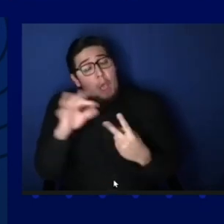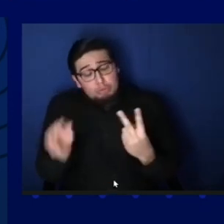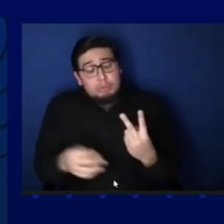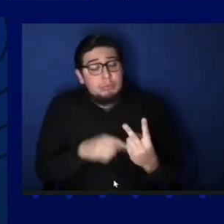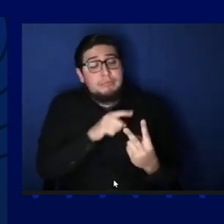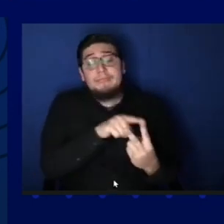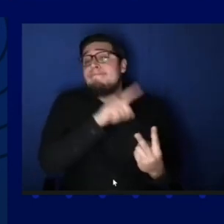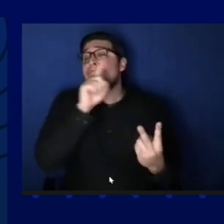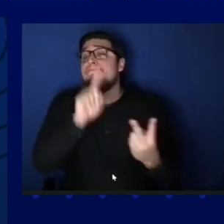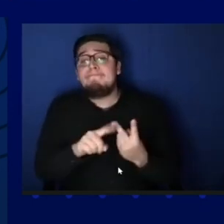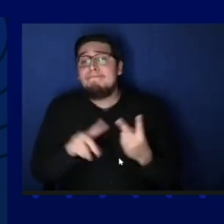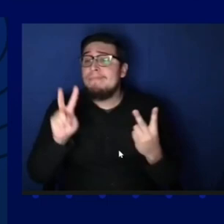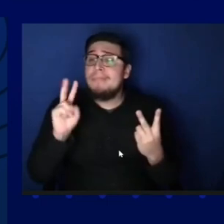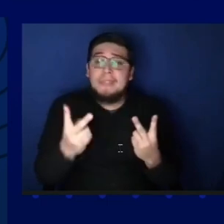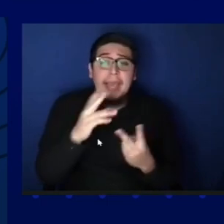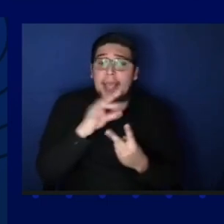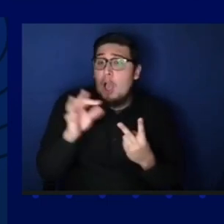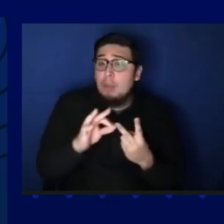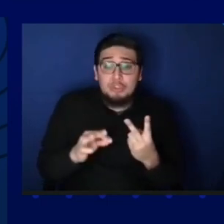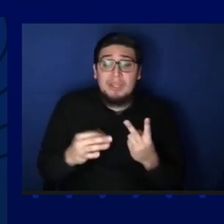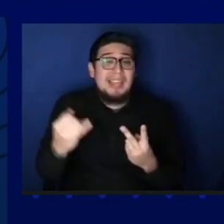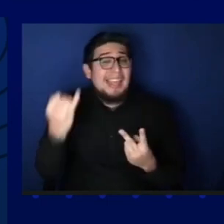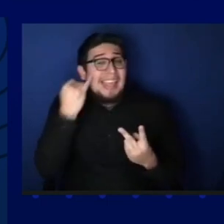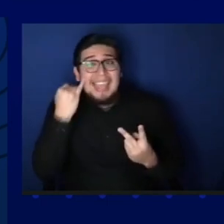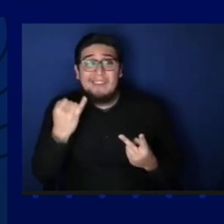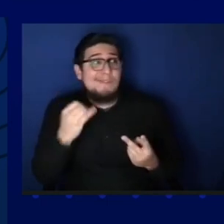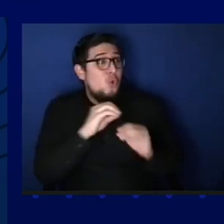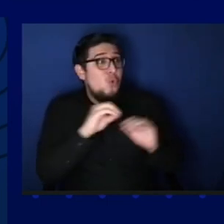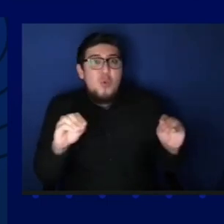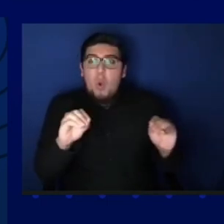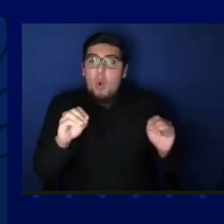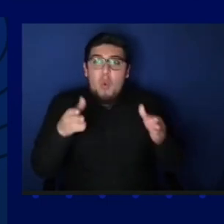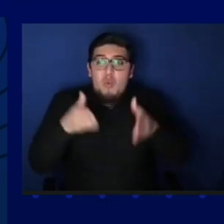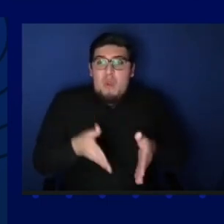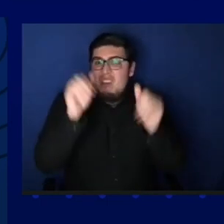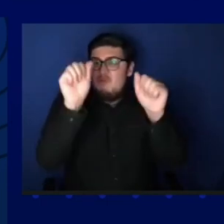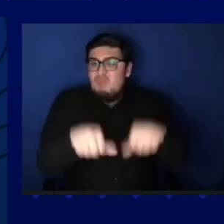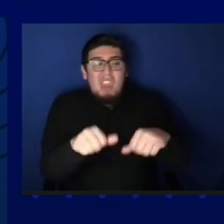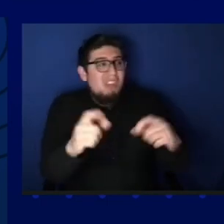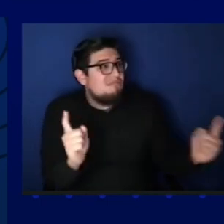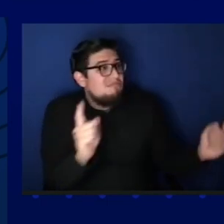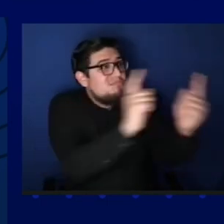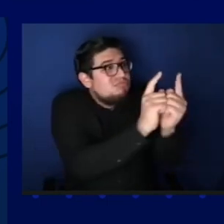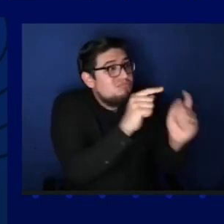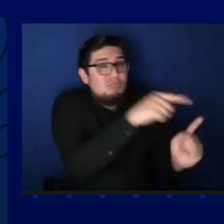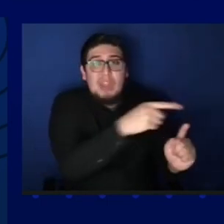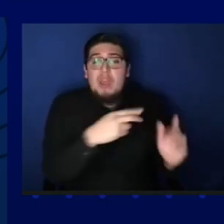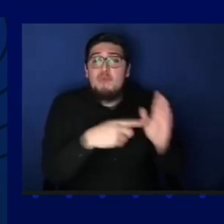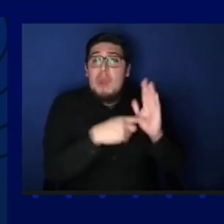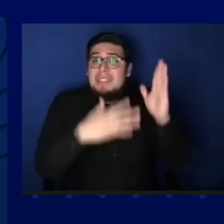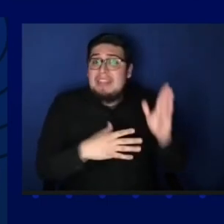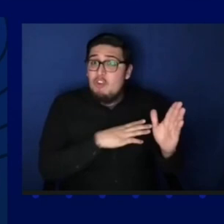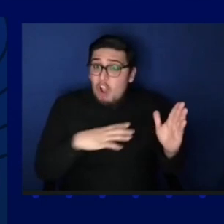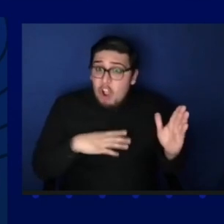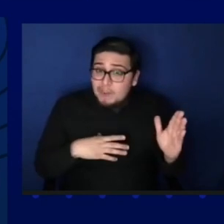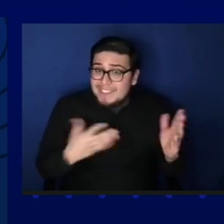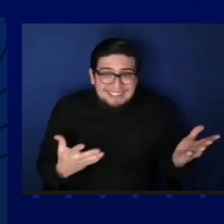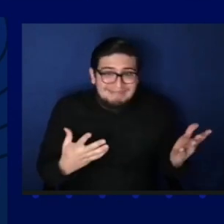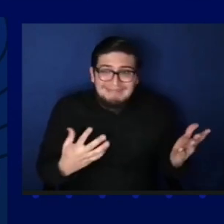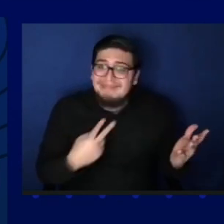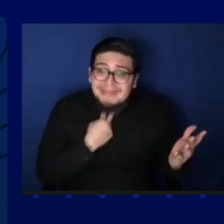If there's just no way that you can meet with your Congress member, I think we're on next.